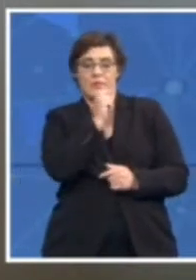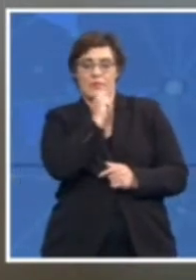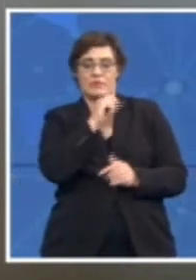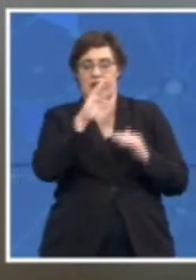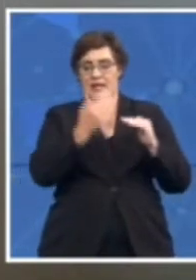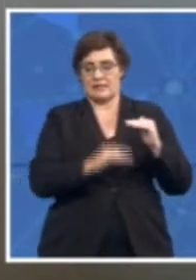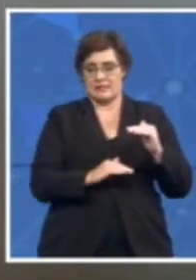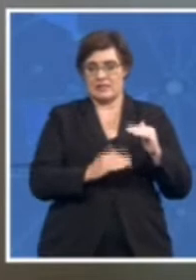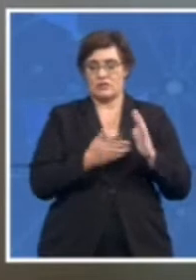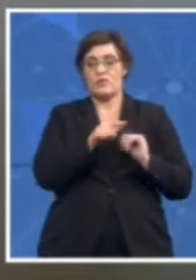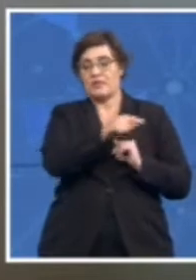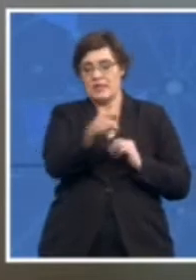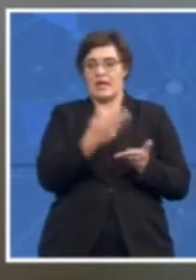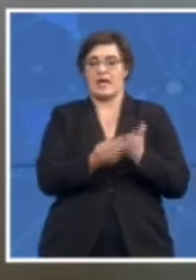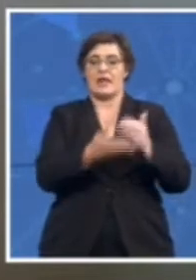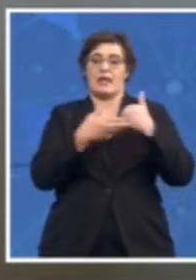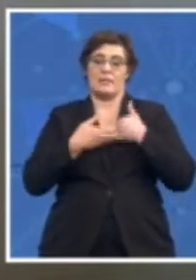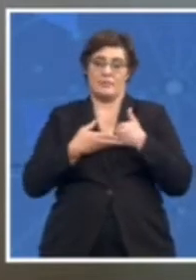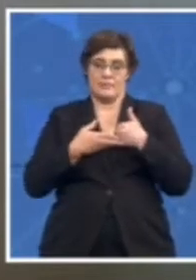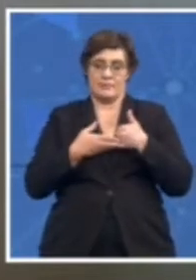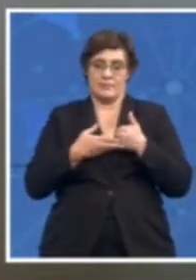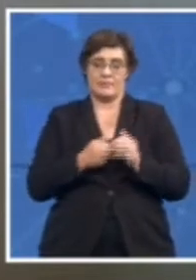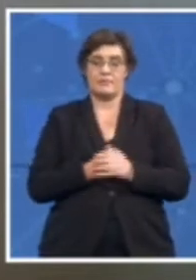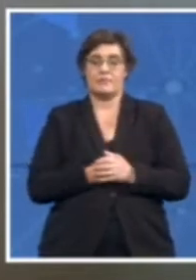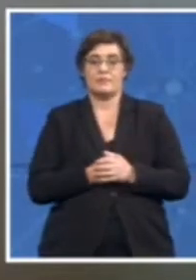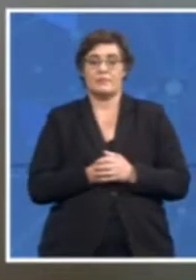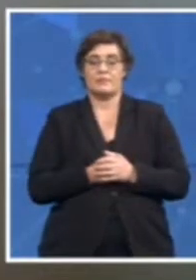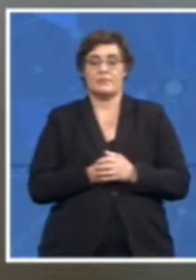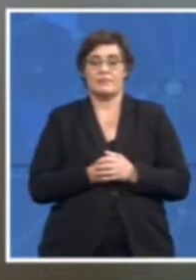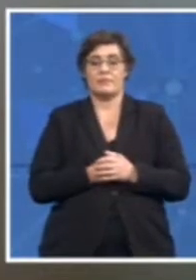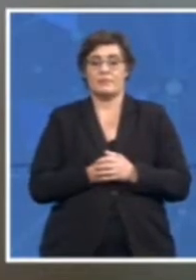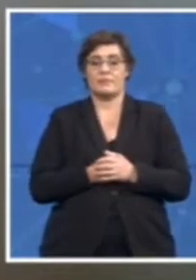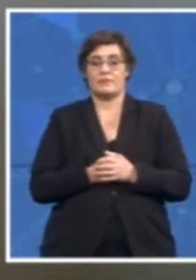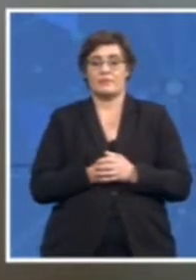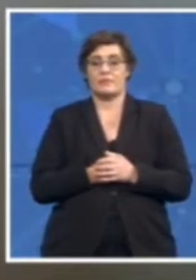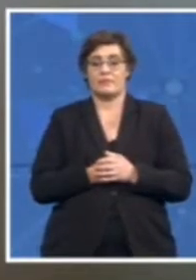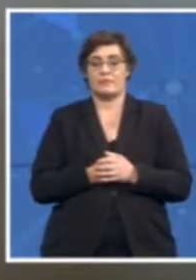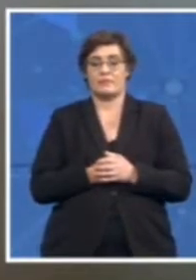And we definitely believe that there is